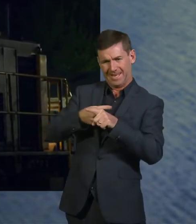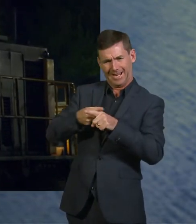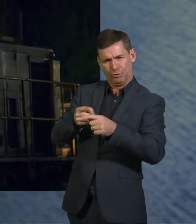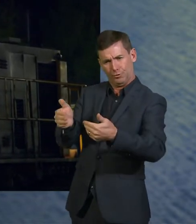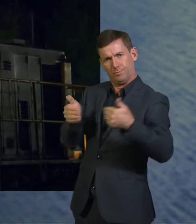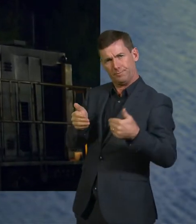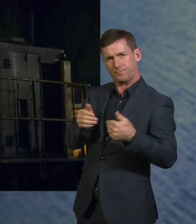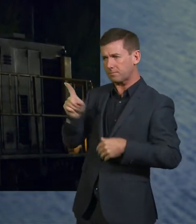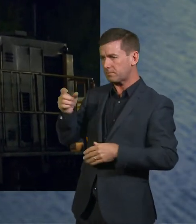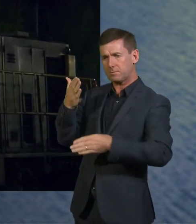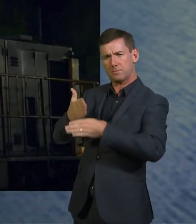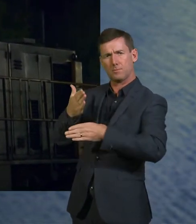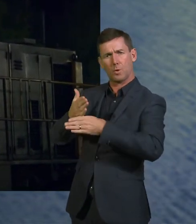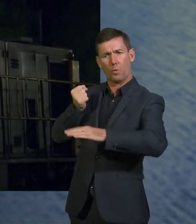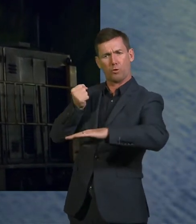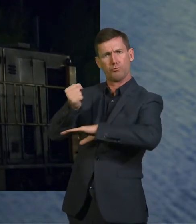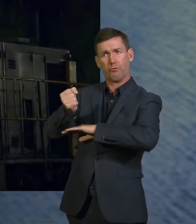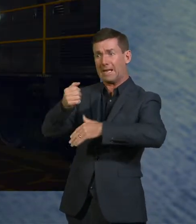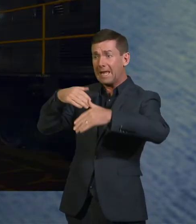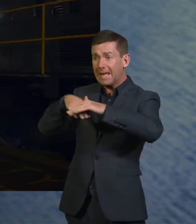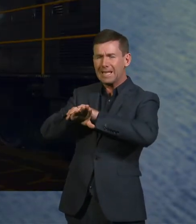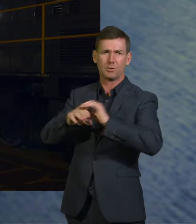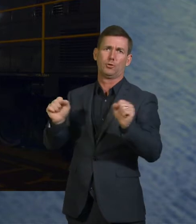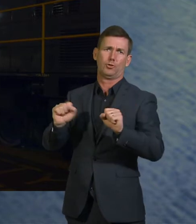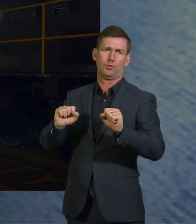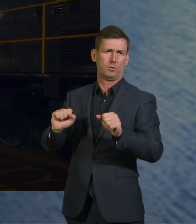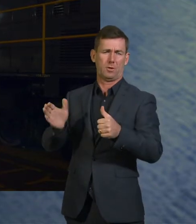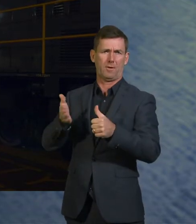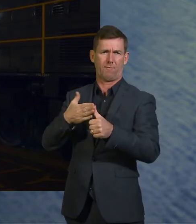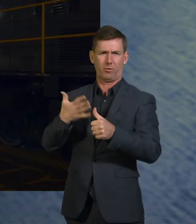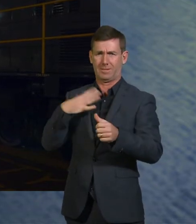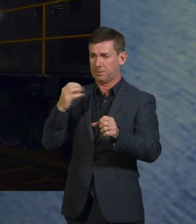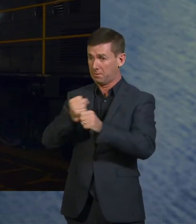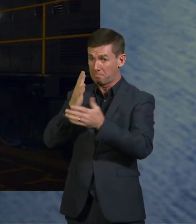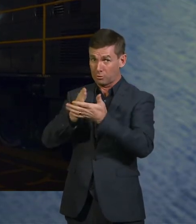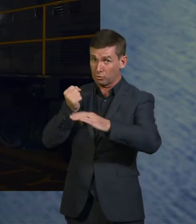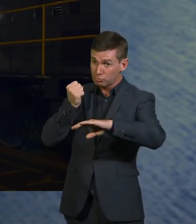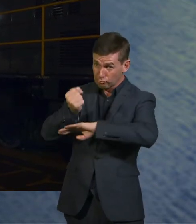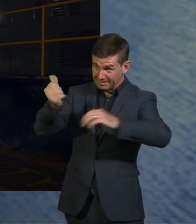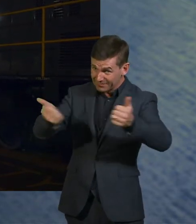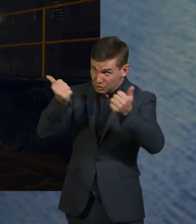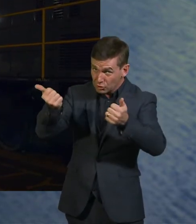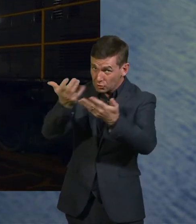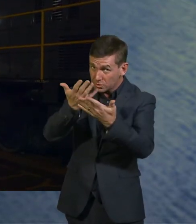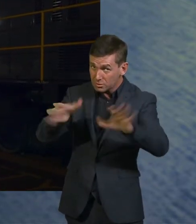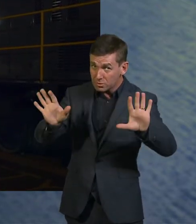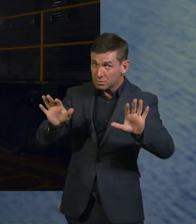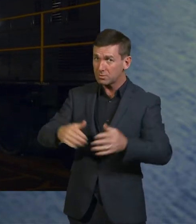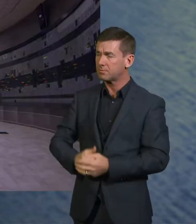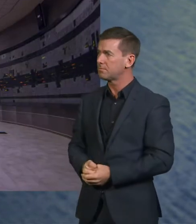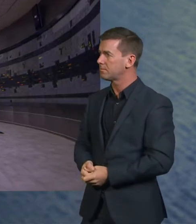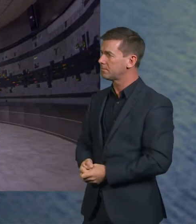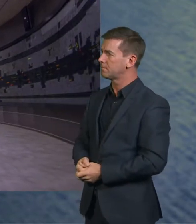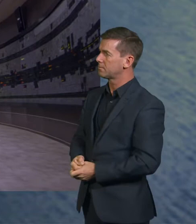works trains into the tunnel, the section they'll be working in needs to be clear of running trains. So the team in the